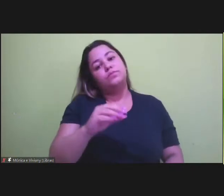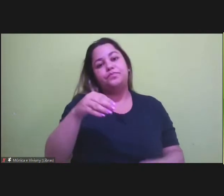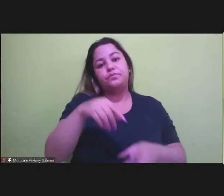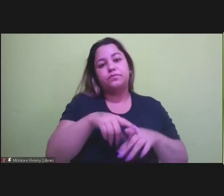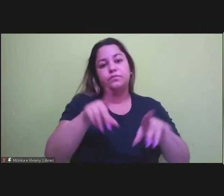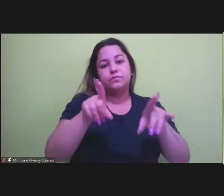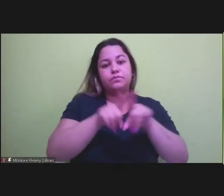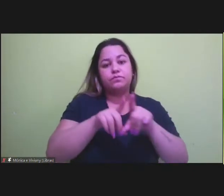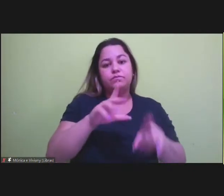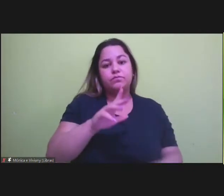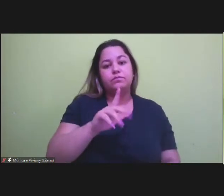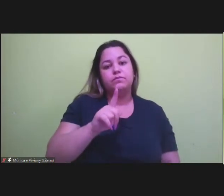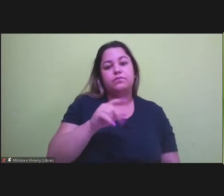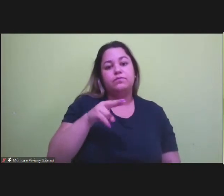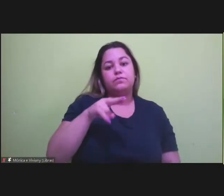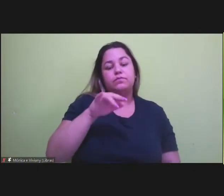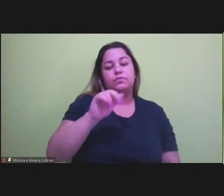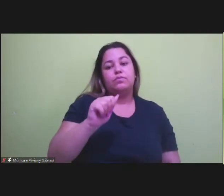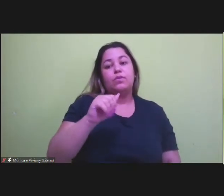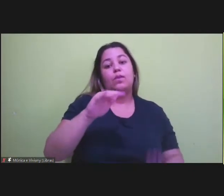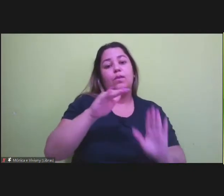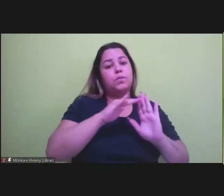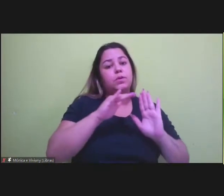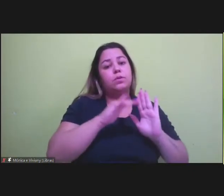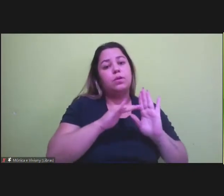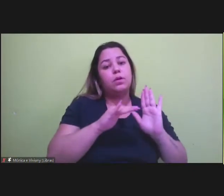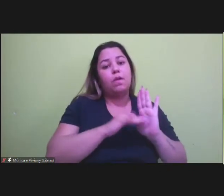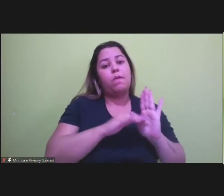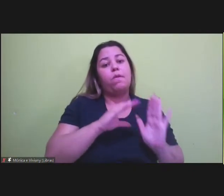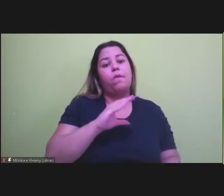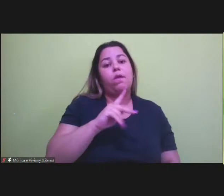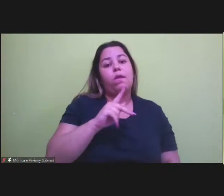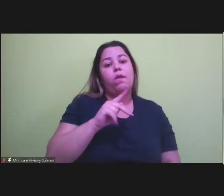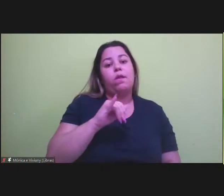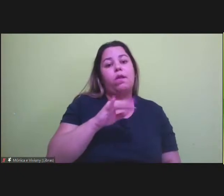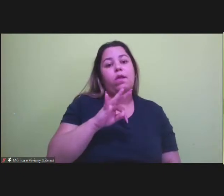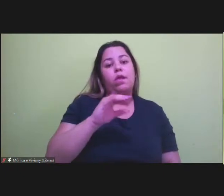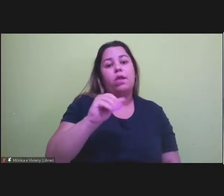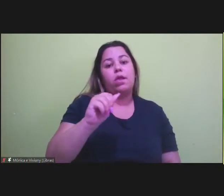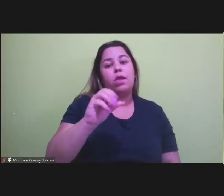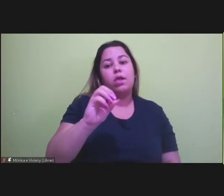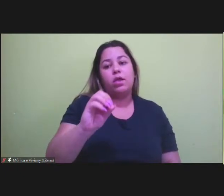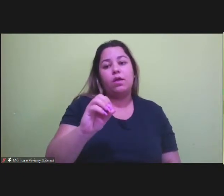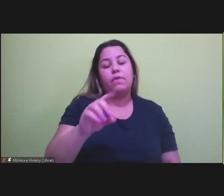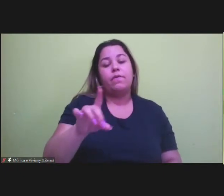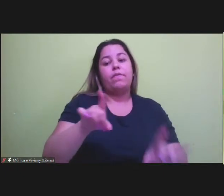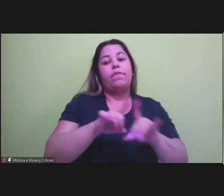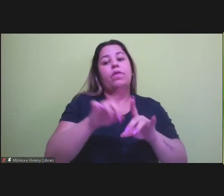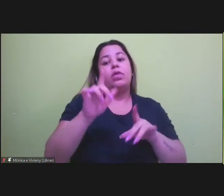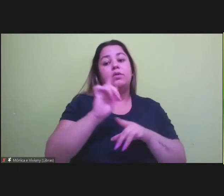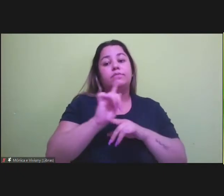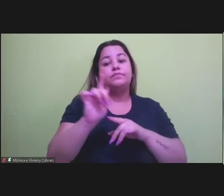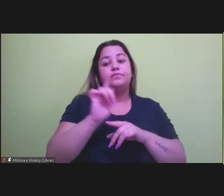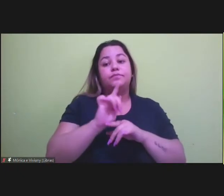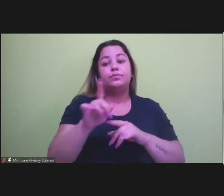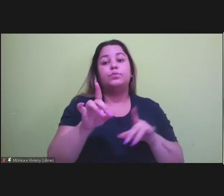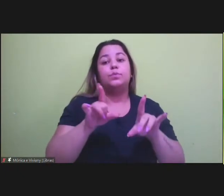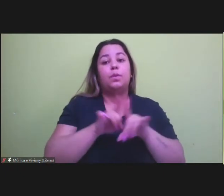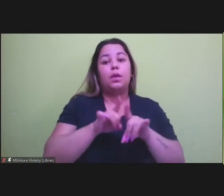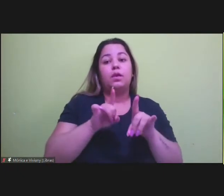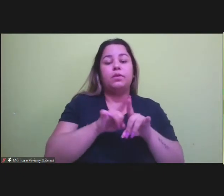the access of qualifications for the clinical approach, the protocols, teachings, and also the